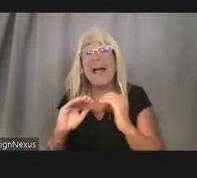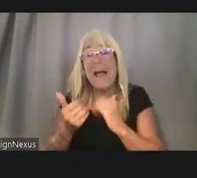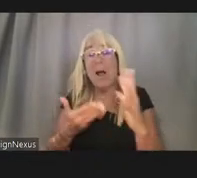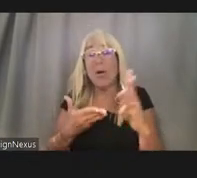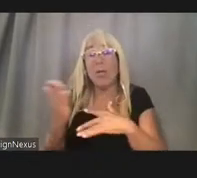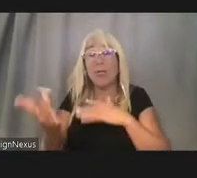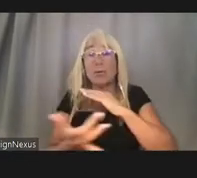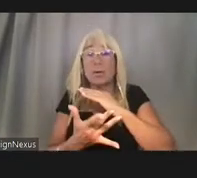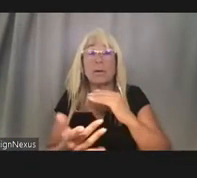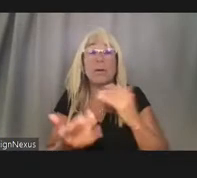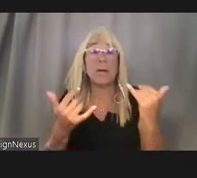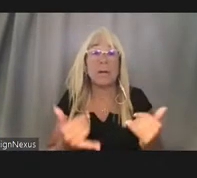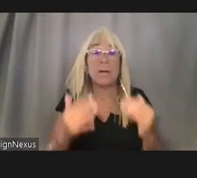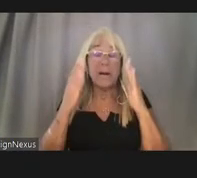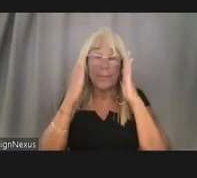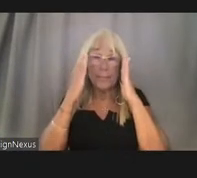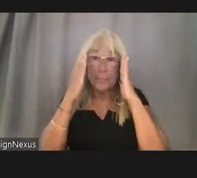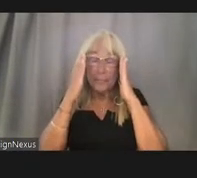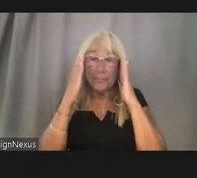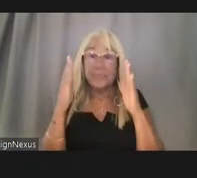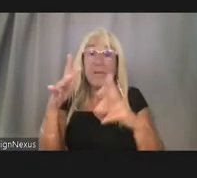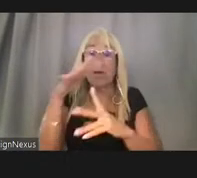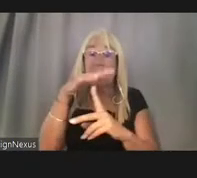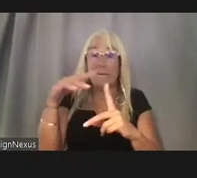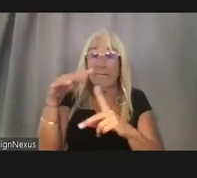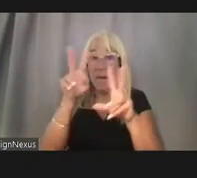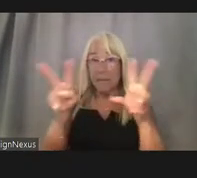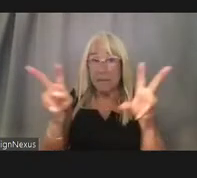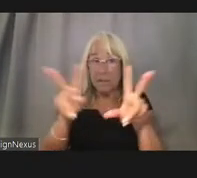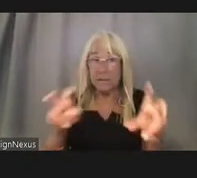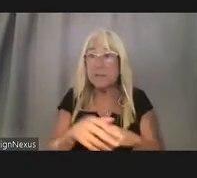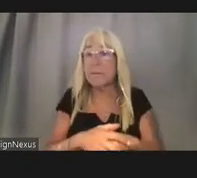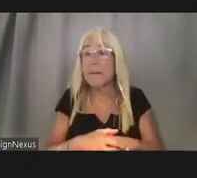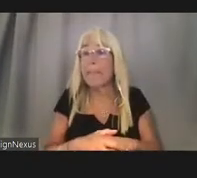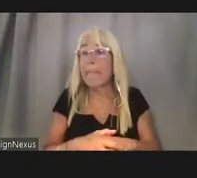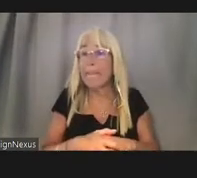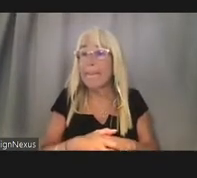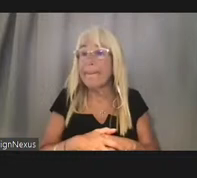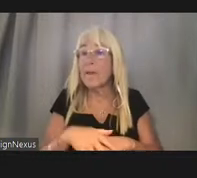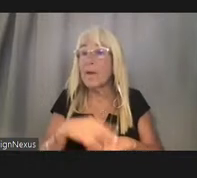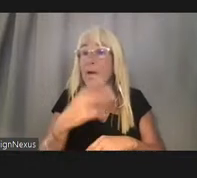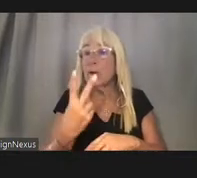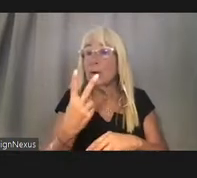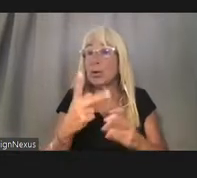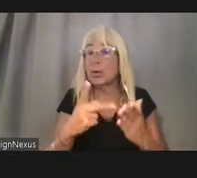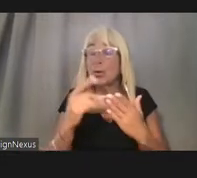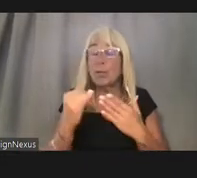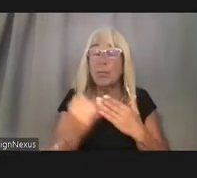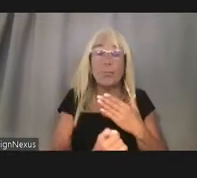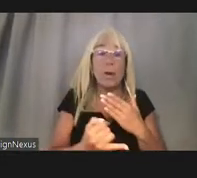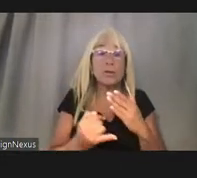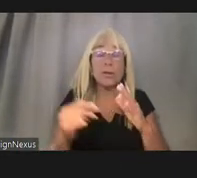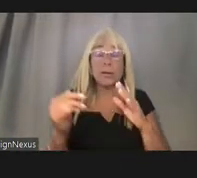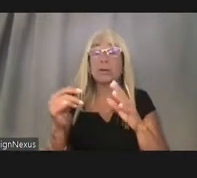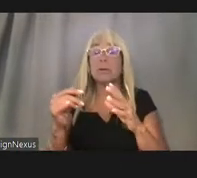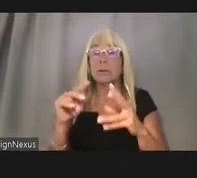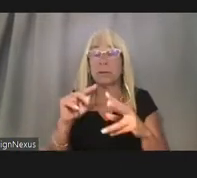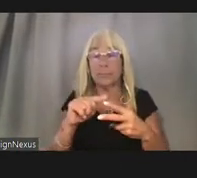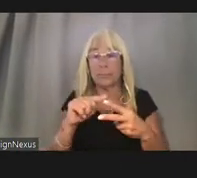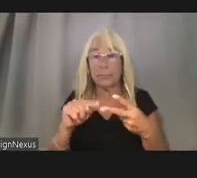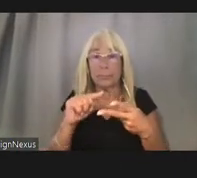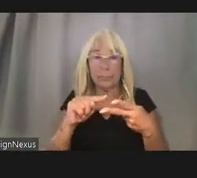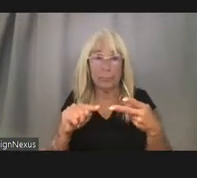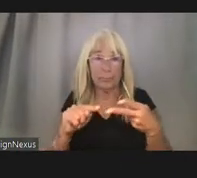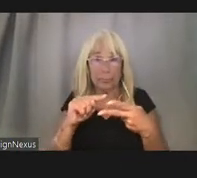I'll now walk you through the findings of the environmental assessment there are two project Alternatives that are evaluated in the environmental